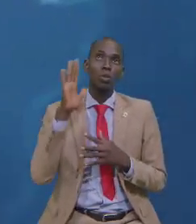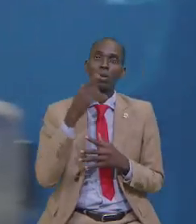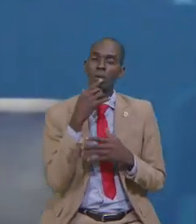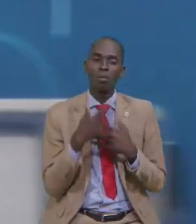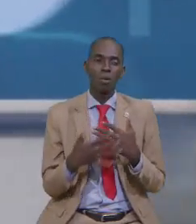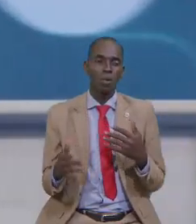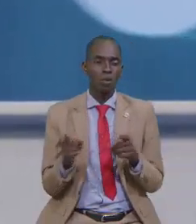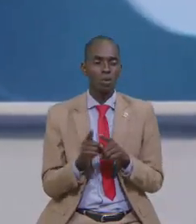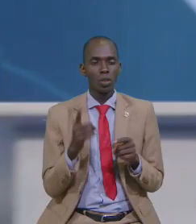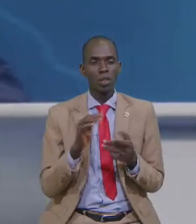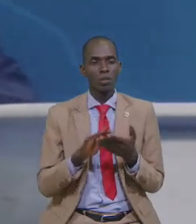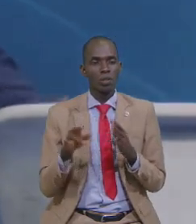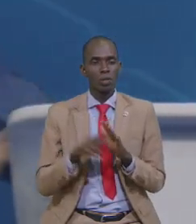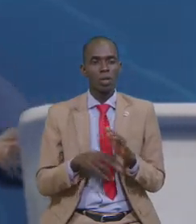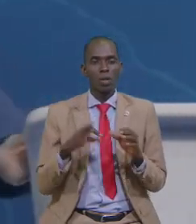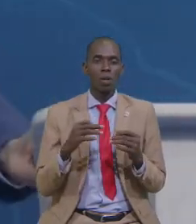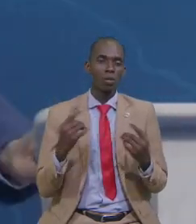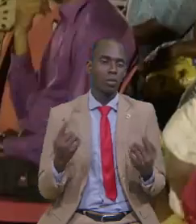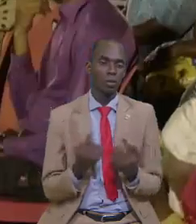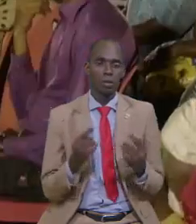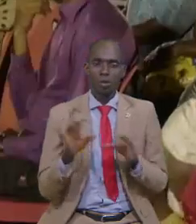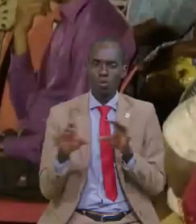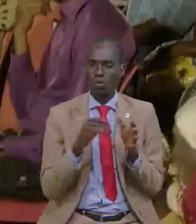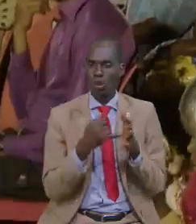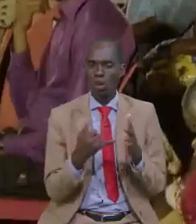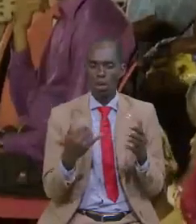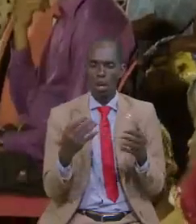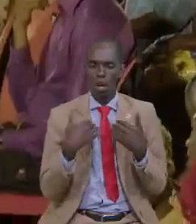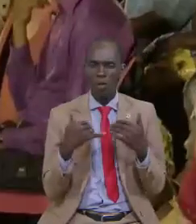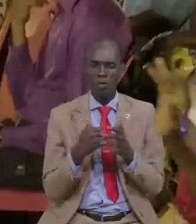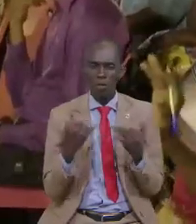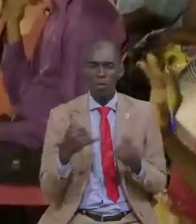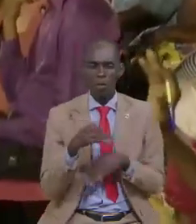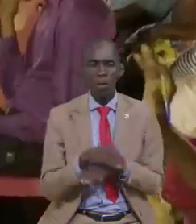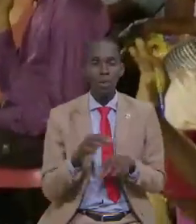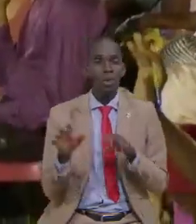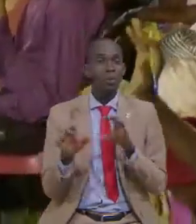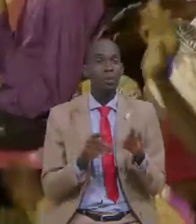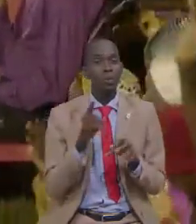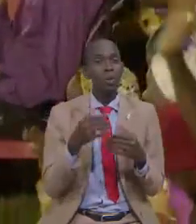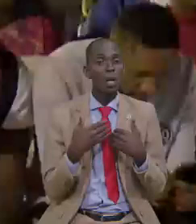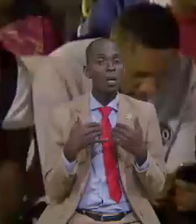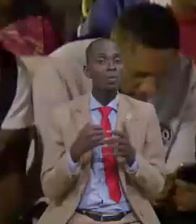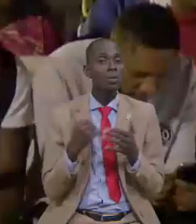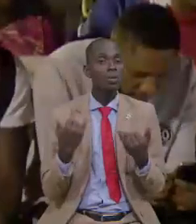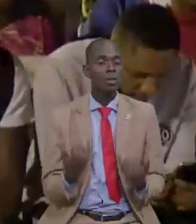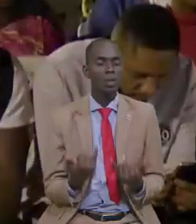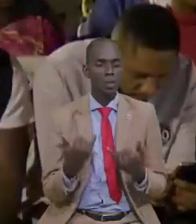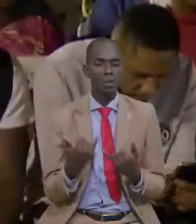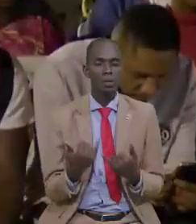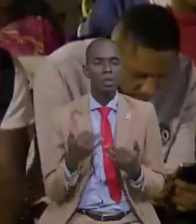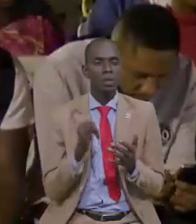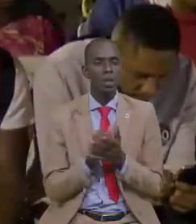forgiveness of sins. Do you have it tonight? Yes. I said, do you have it tonight? That's what he gives